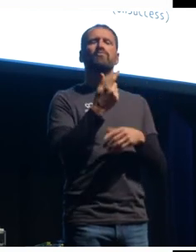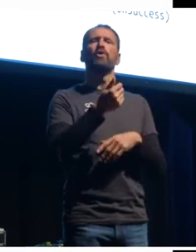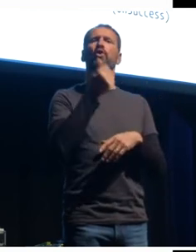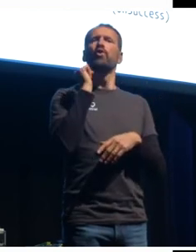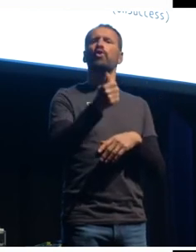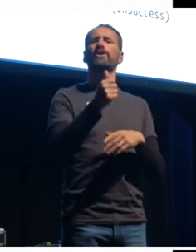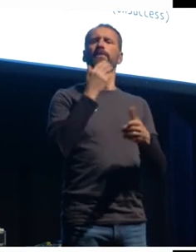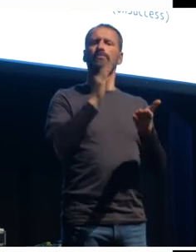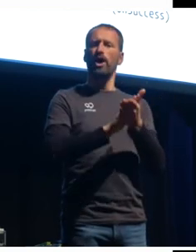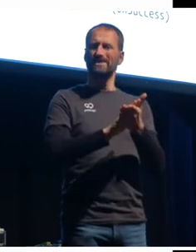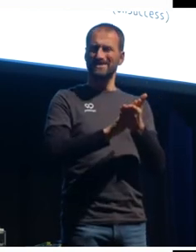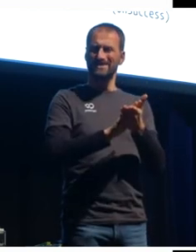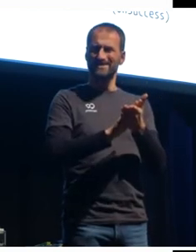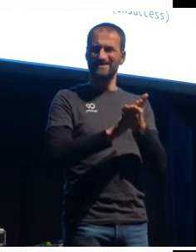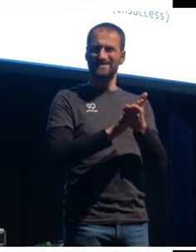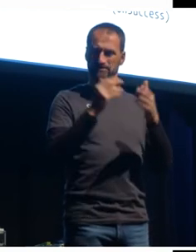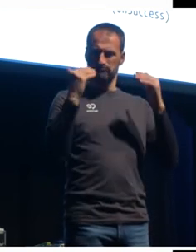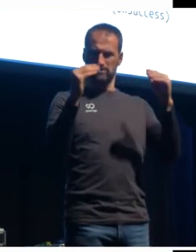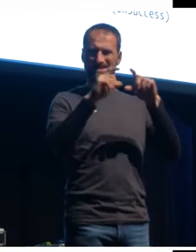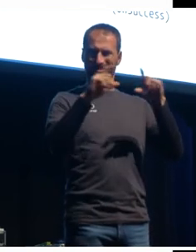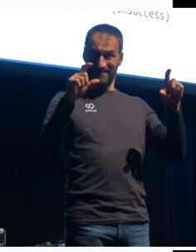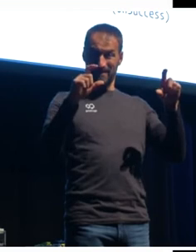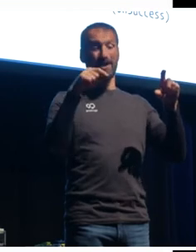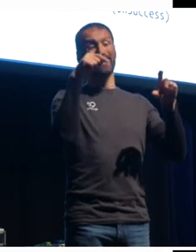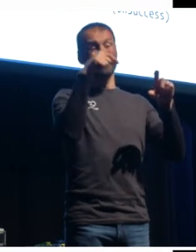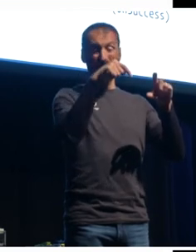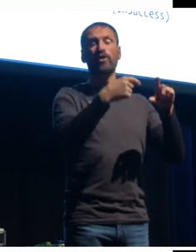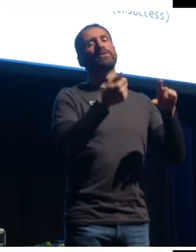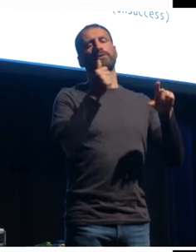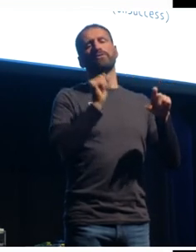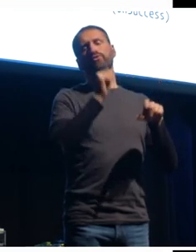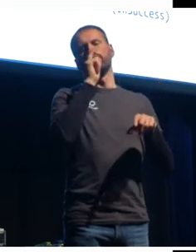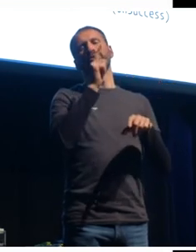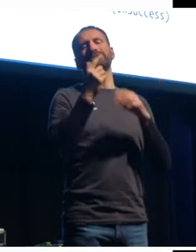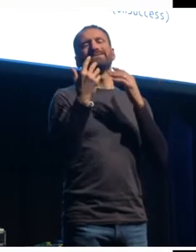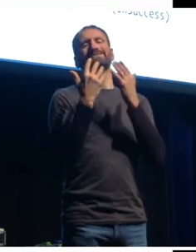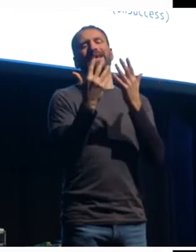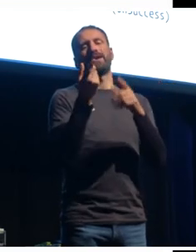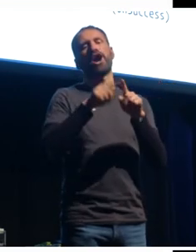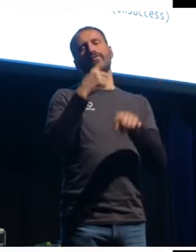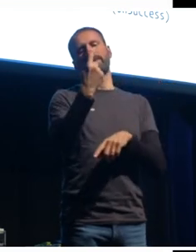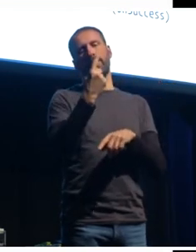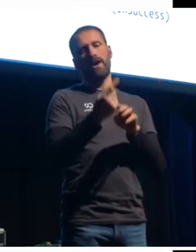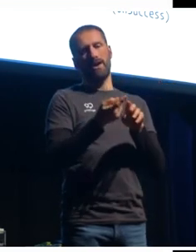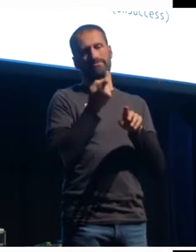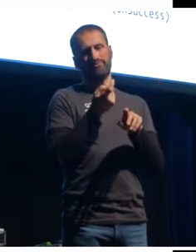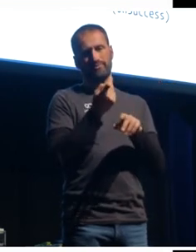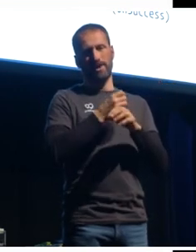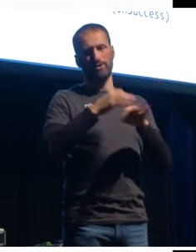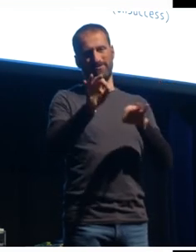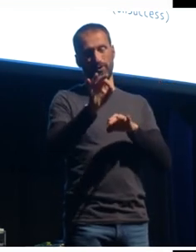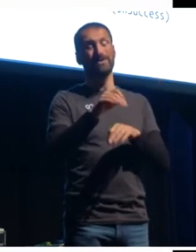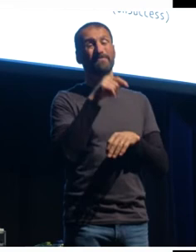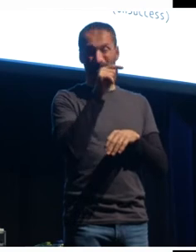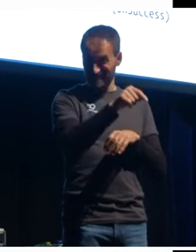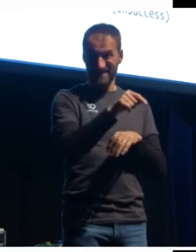can only execute 10 at a time. So in here, I'm mapping over all of those queries that I had, and I'm returning this only 10